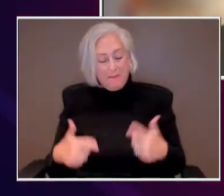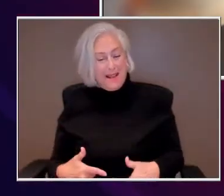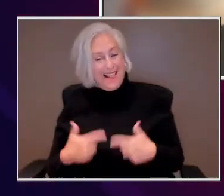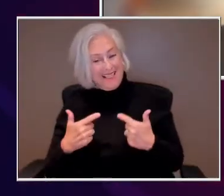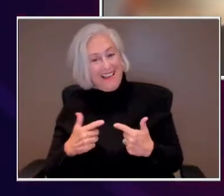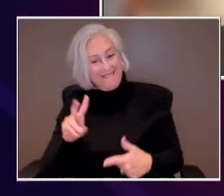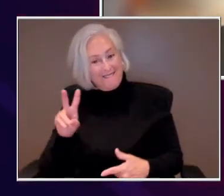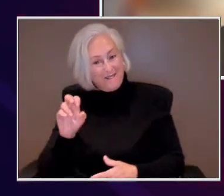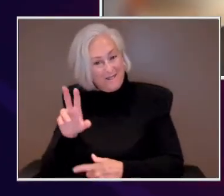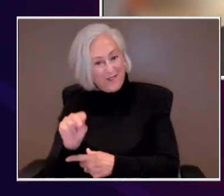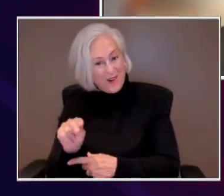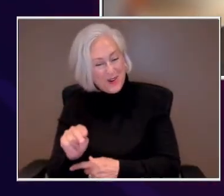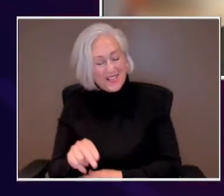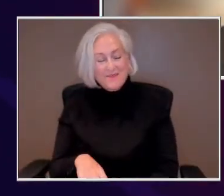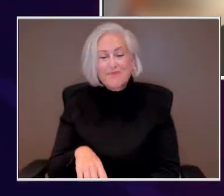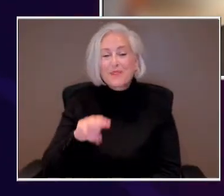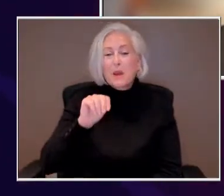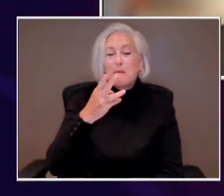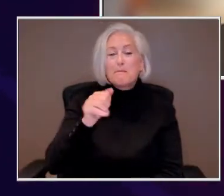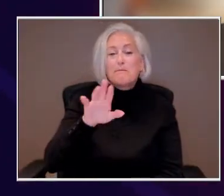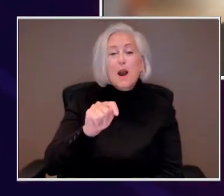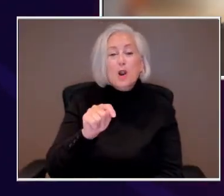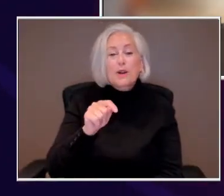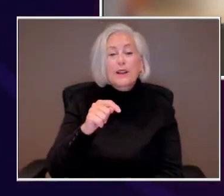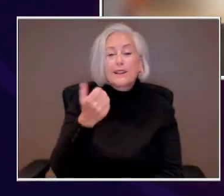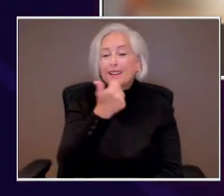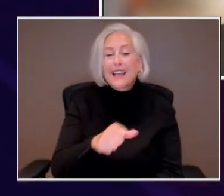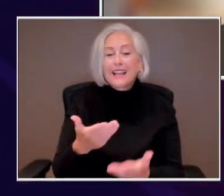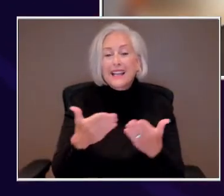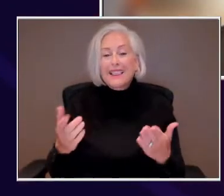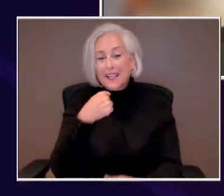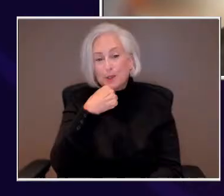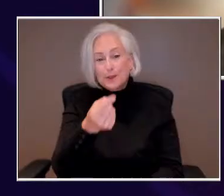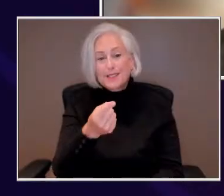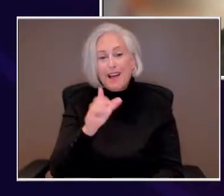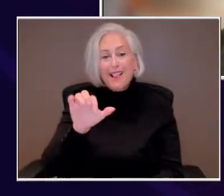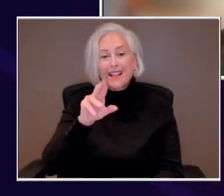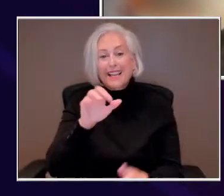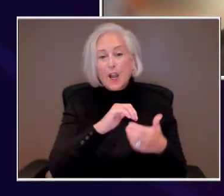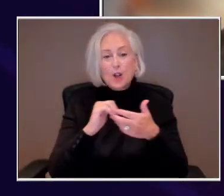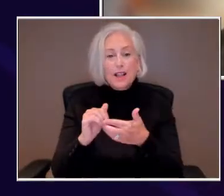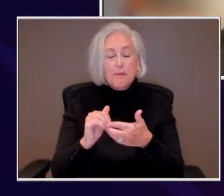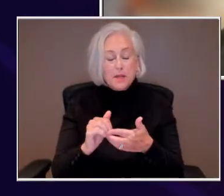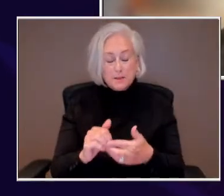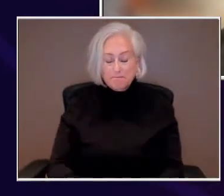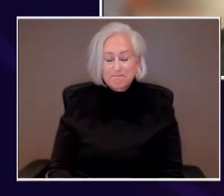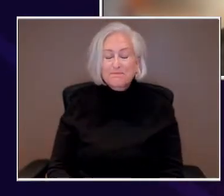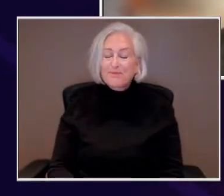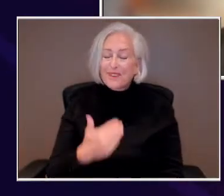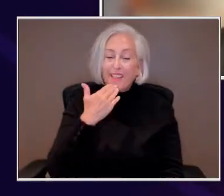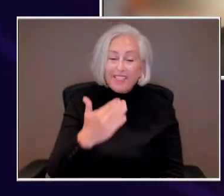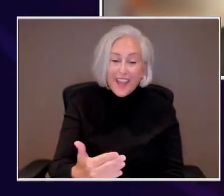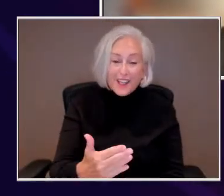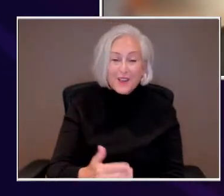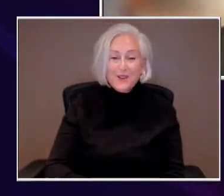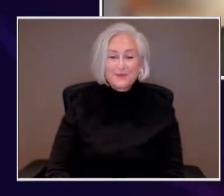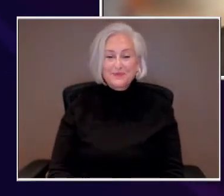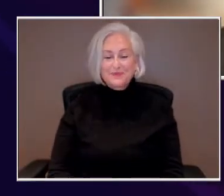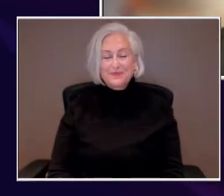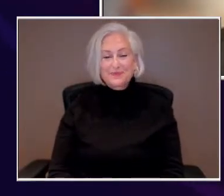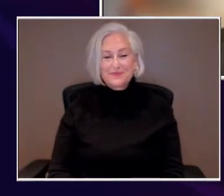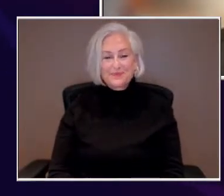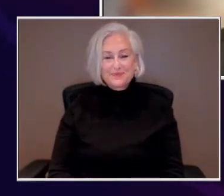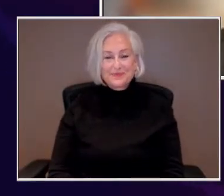to say, Margaret, to Vern's Care Collaborative team? I just say thank you, because